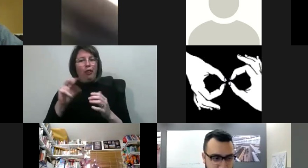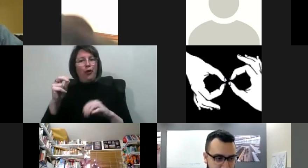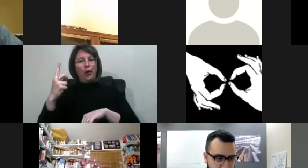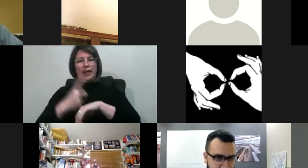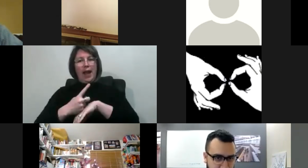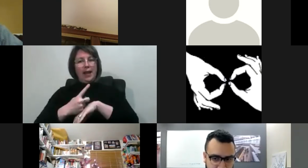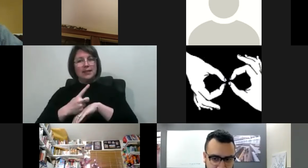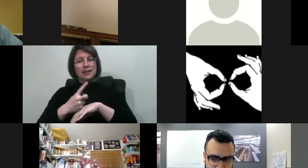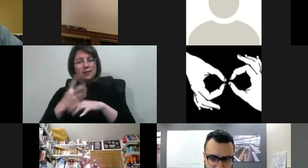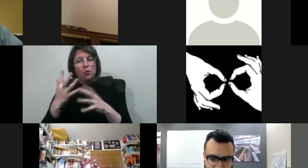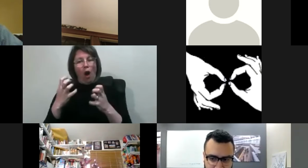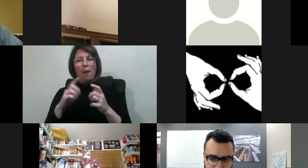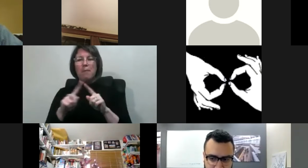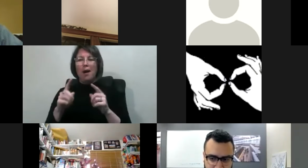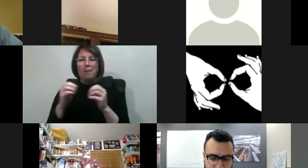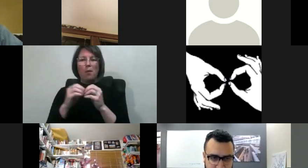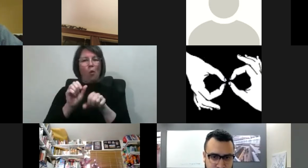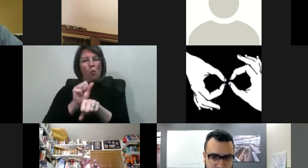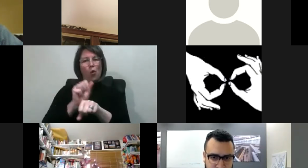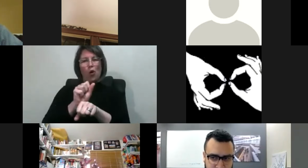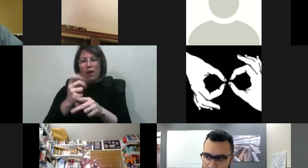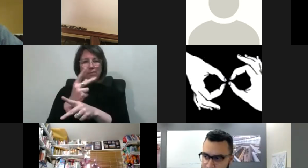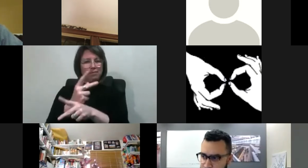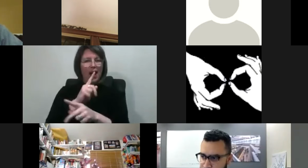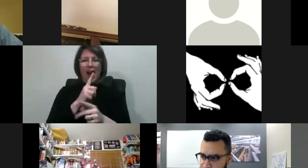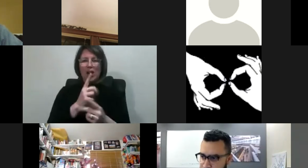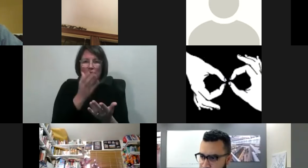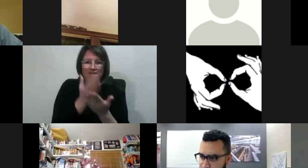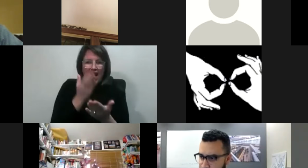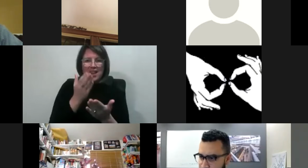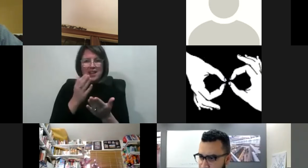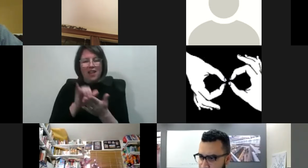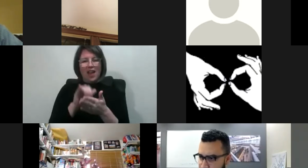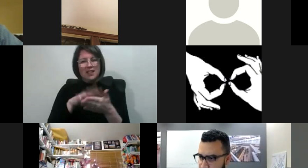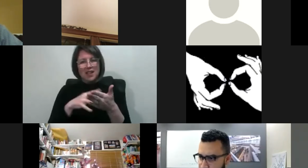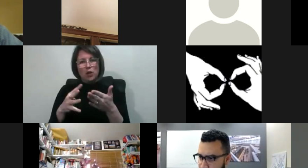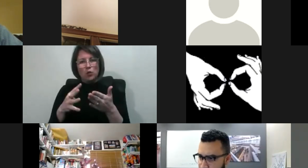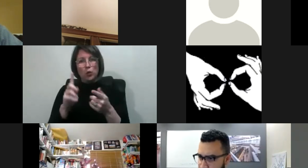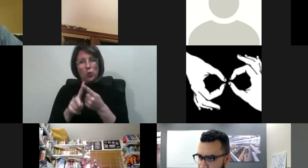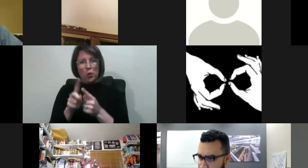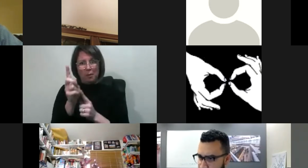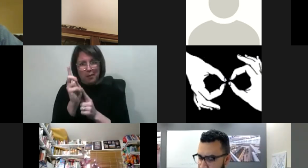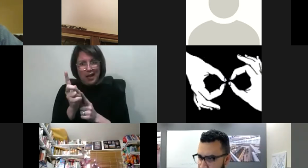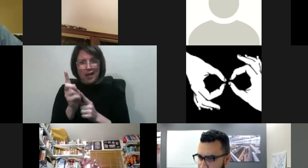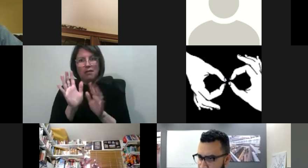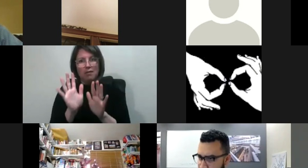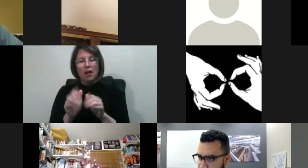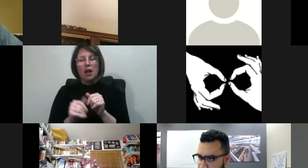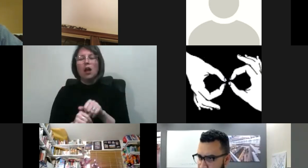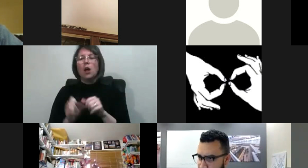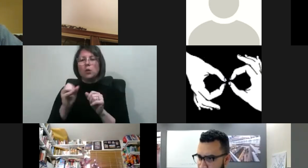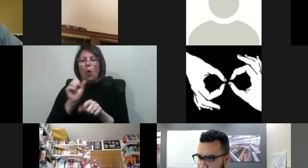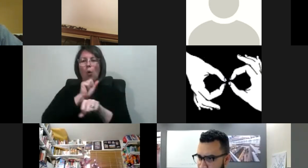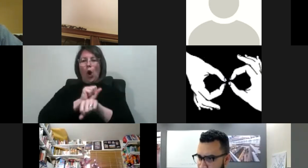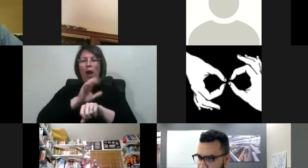but there is still a little bit more work that they have to do to actually validate the schedules. You know, it is down to the minute. And so they are working on them as we